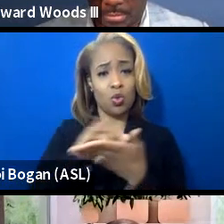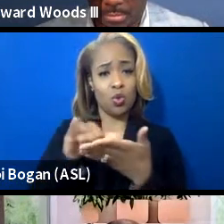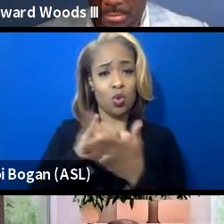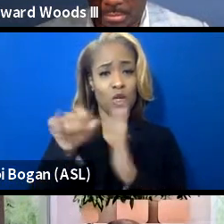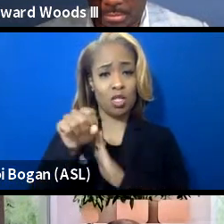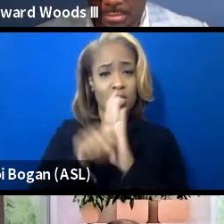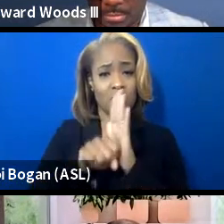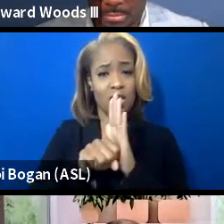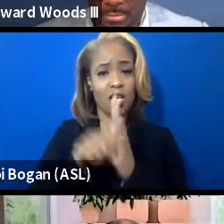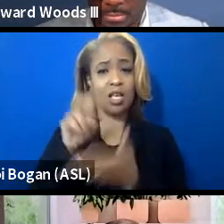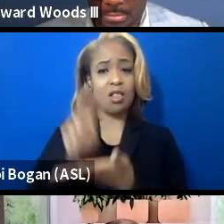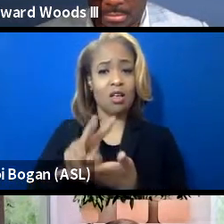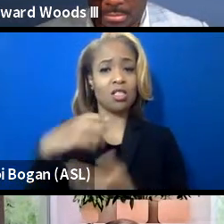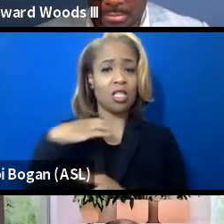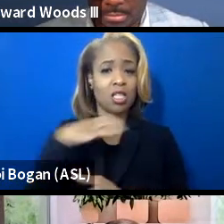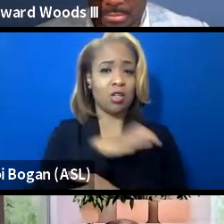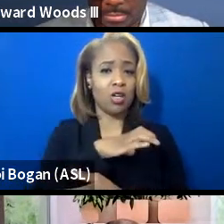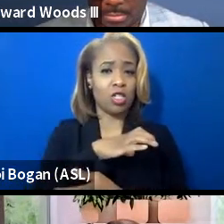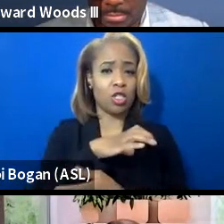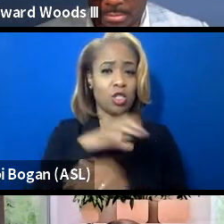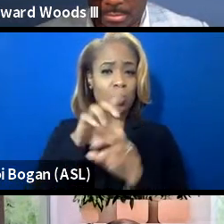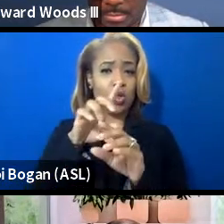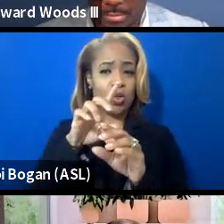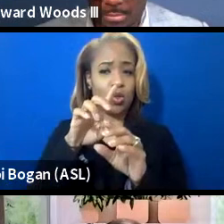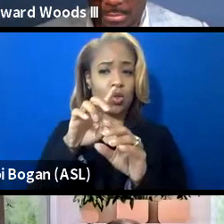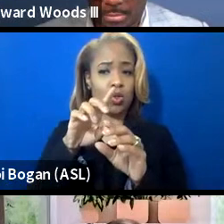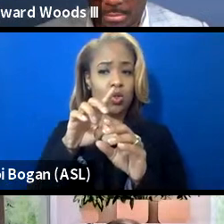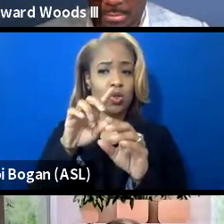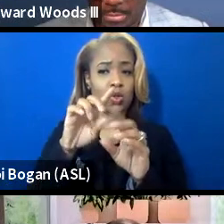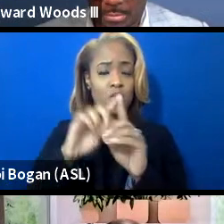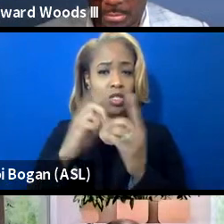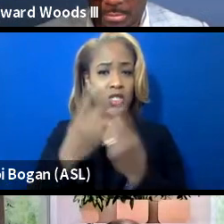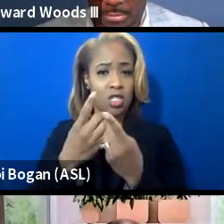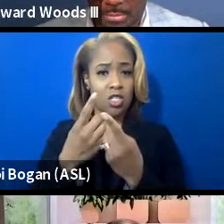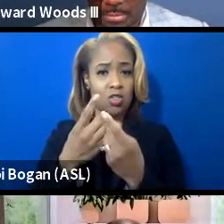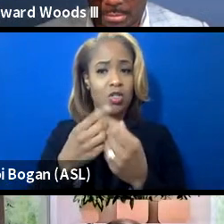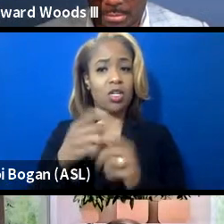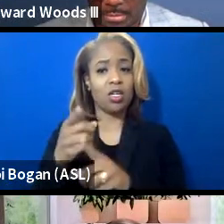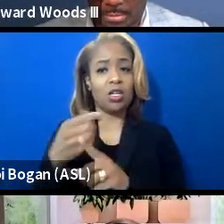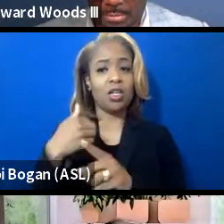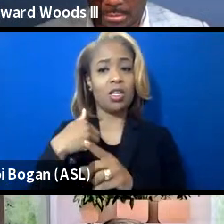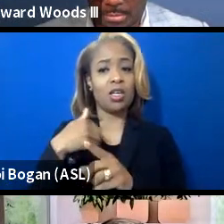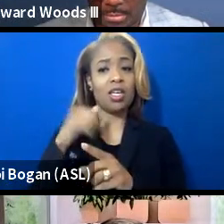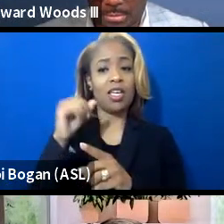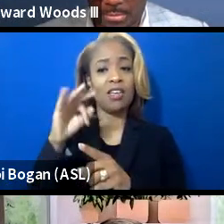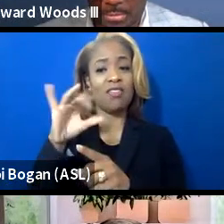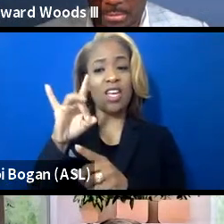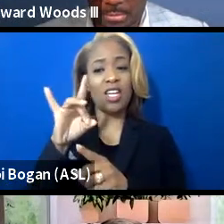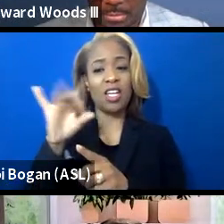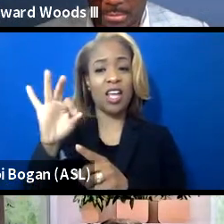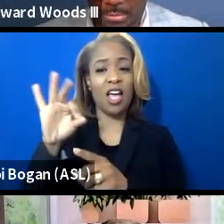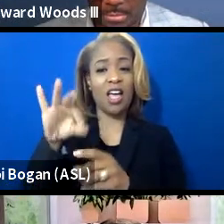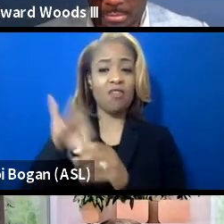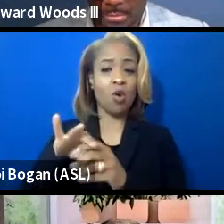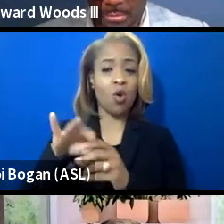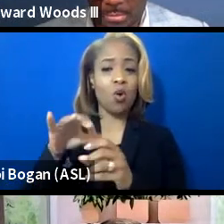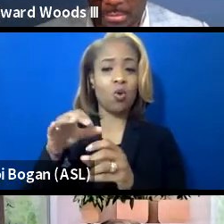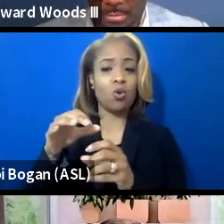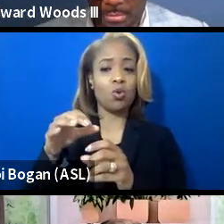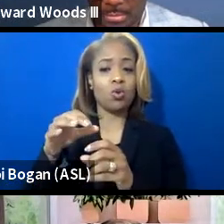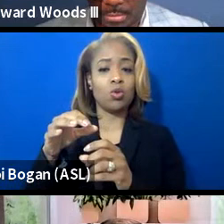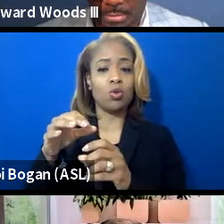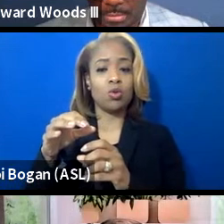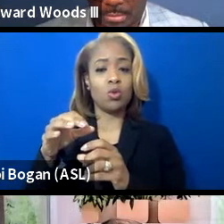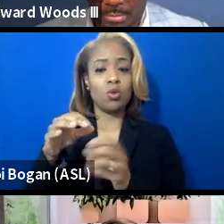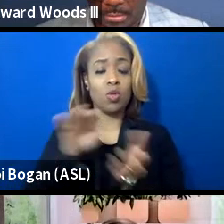a congressional district like us, had they had 89 votes go the other way, or 89 more people counted